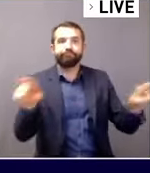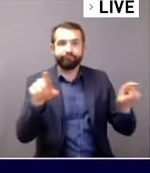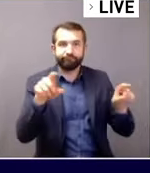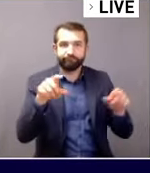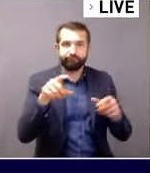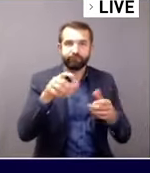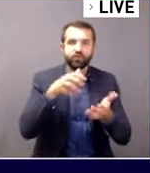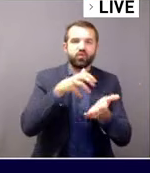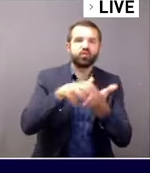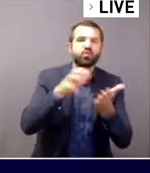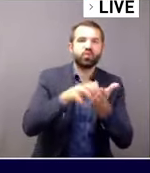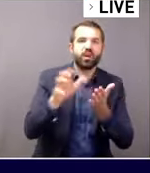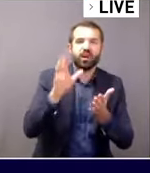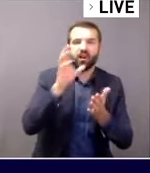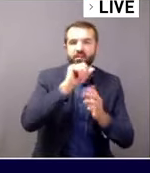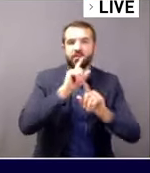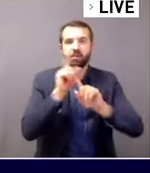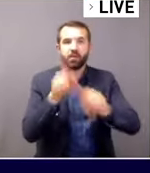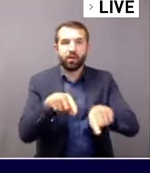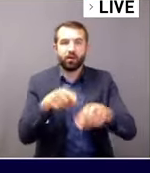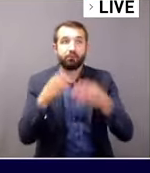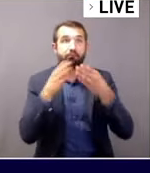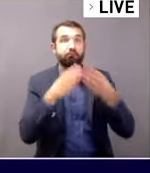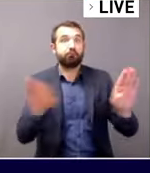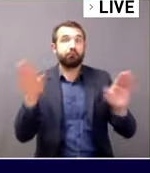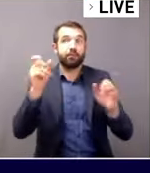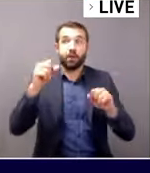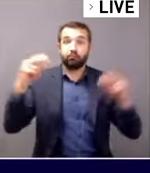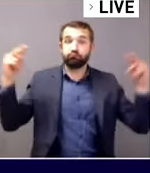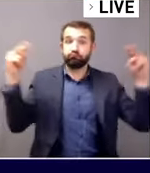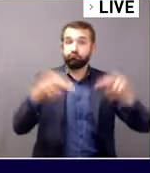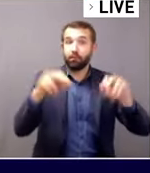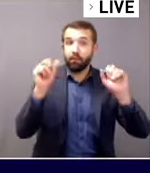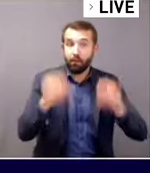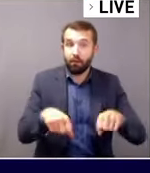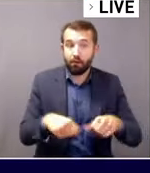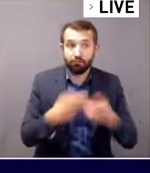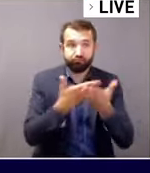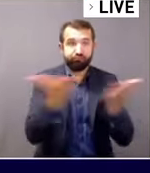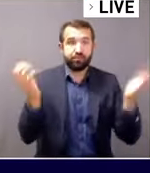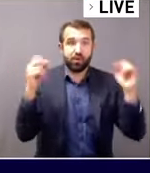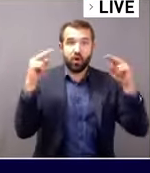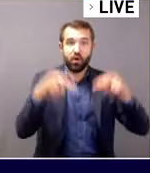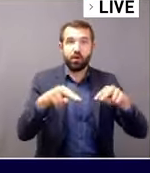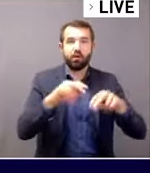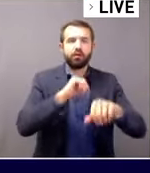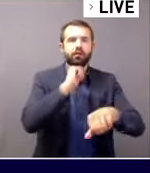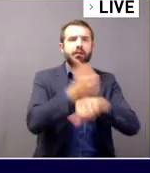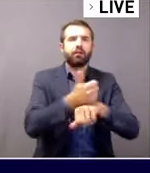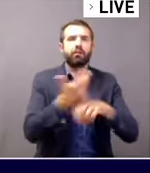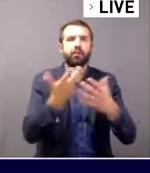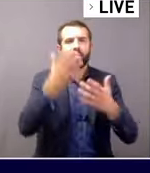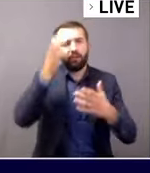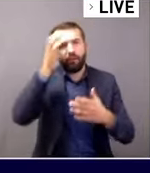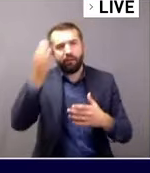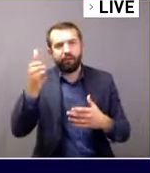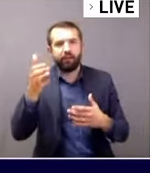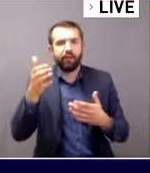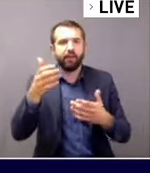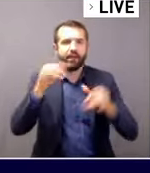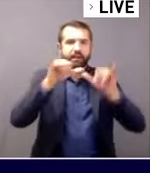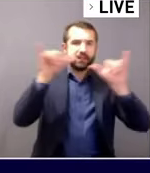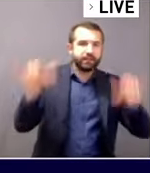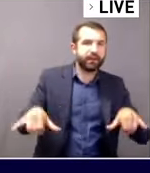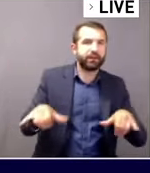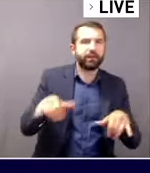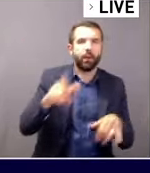available. And what they outlined was a system under which the very first folks who would be getting the vaccine in